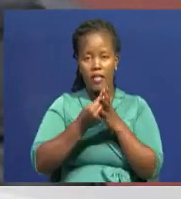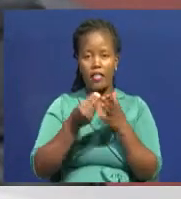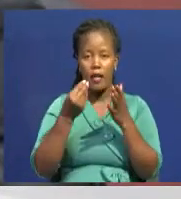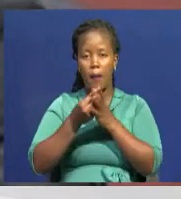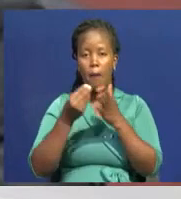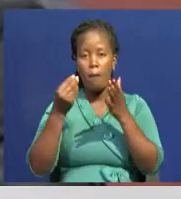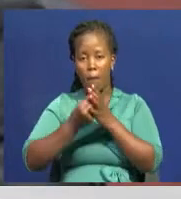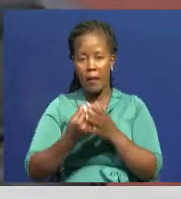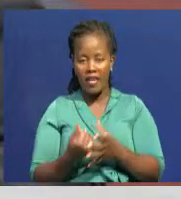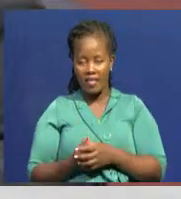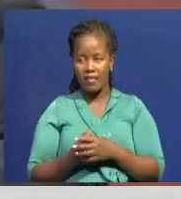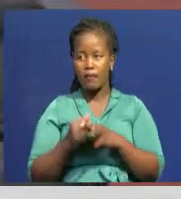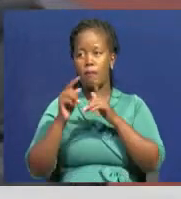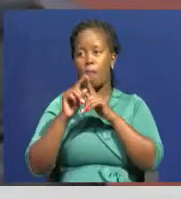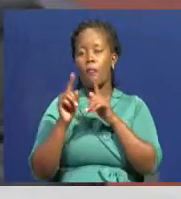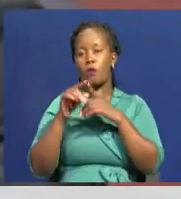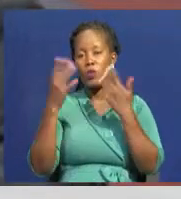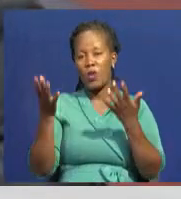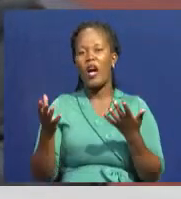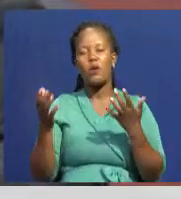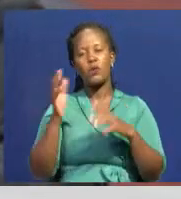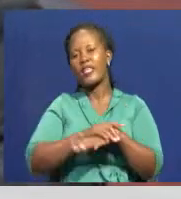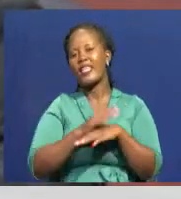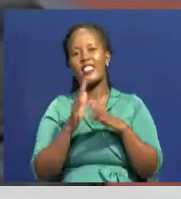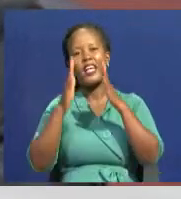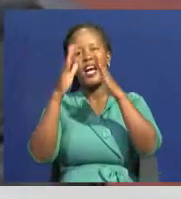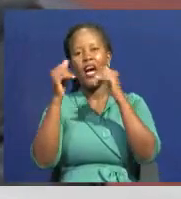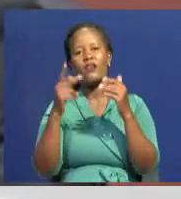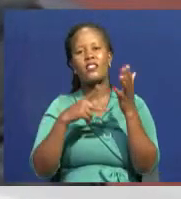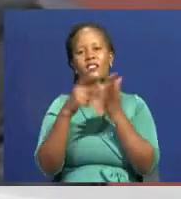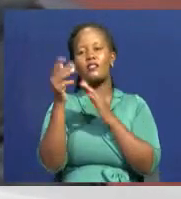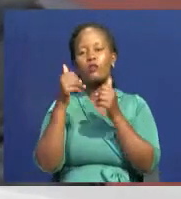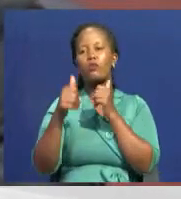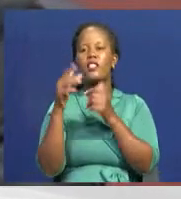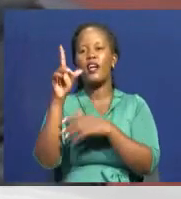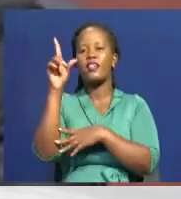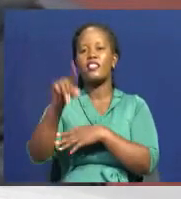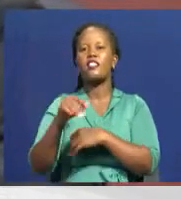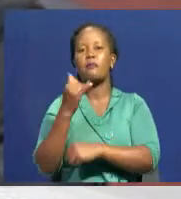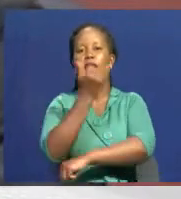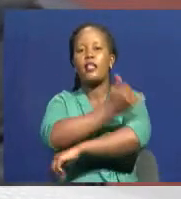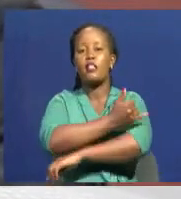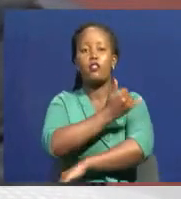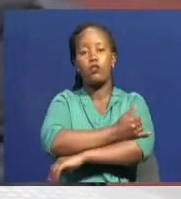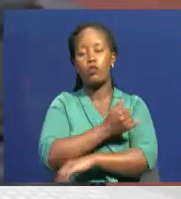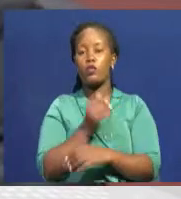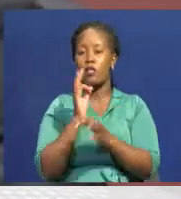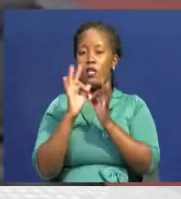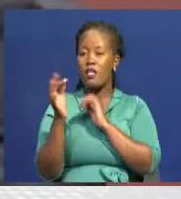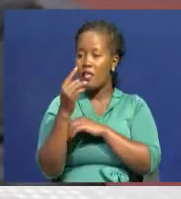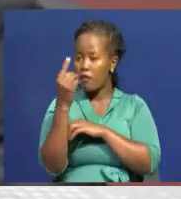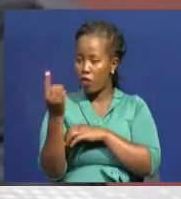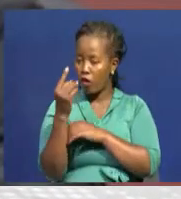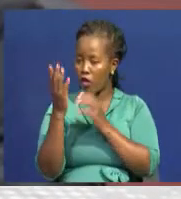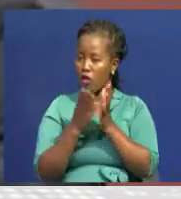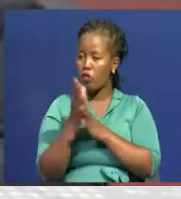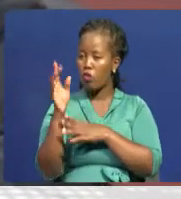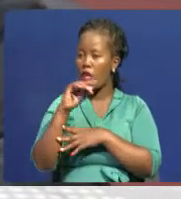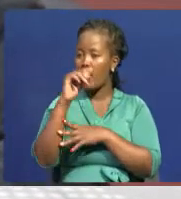do you get it from mortgage institutions? How do you get a cheaper mortgage institution? Are you limited to Kenyan mortgage institutions?